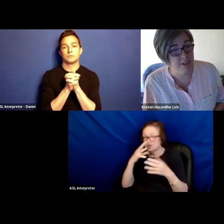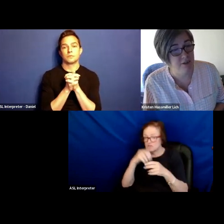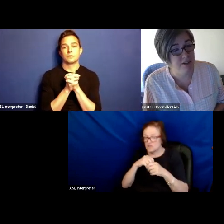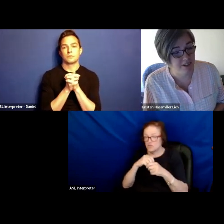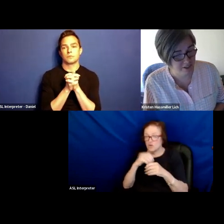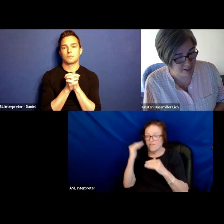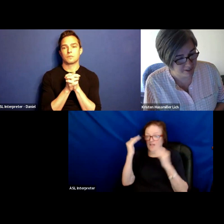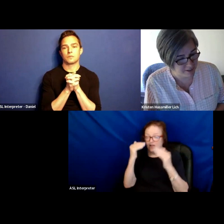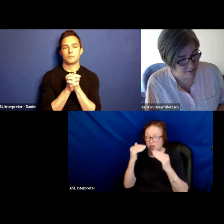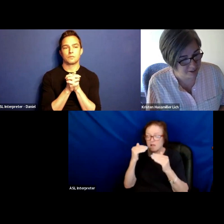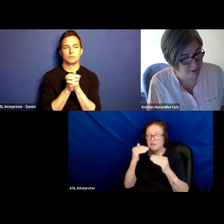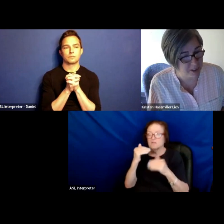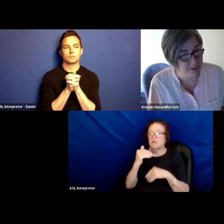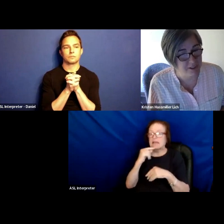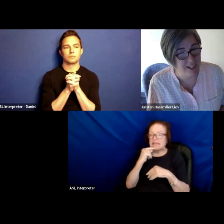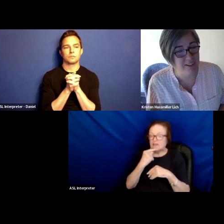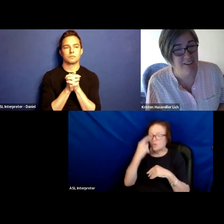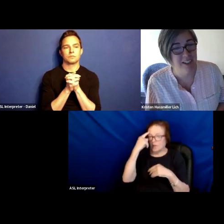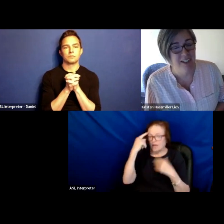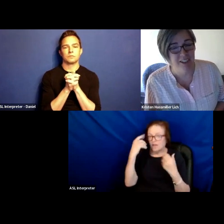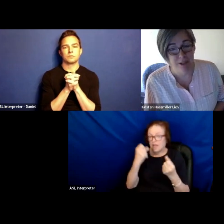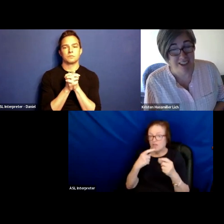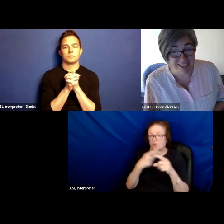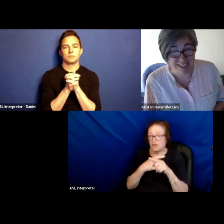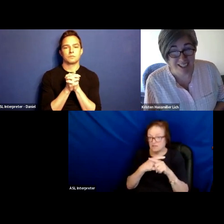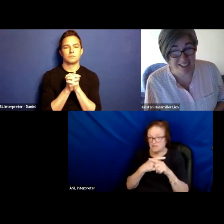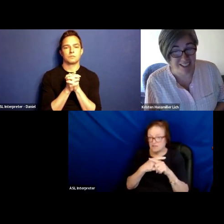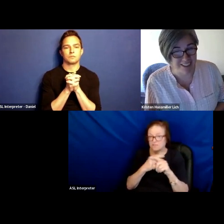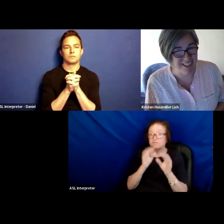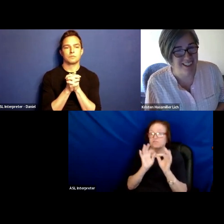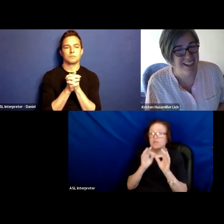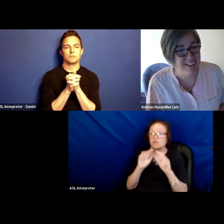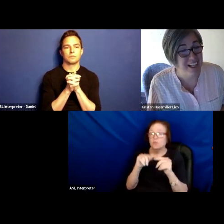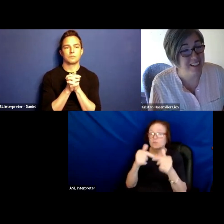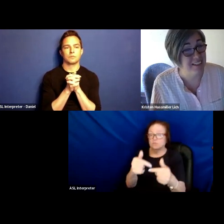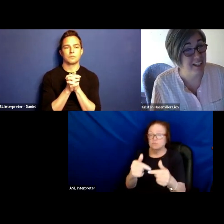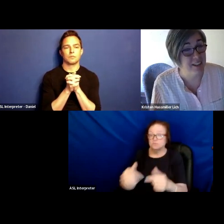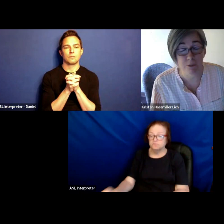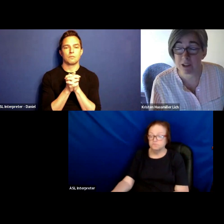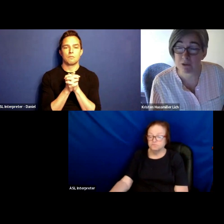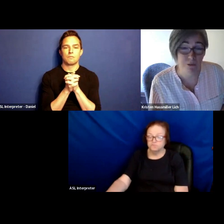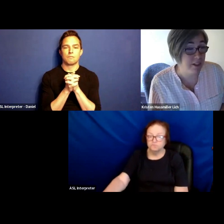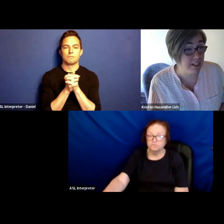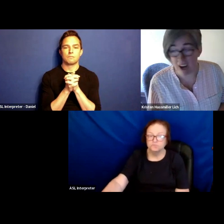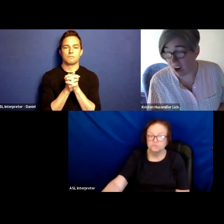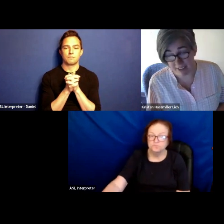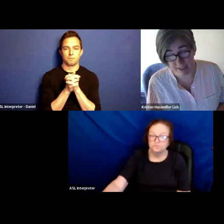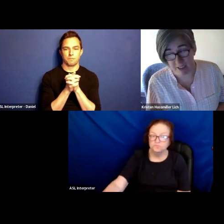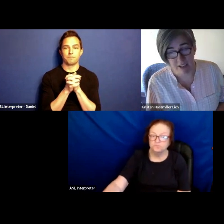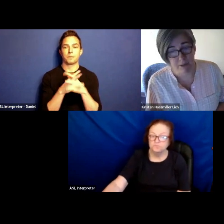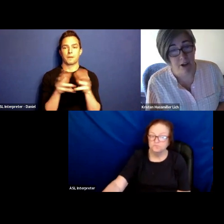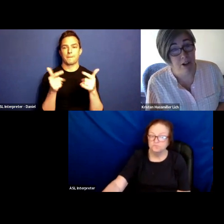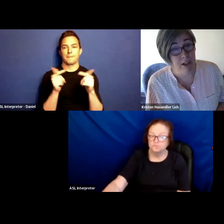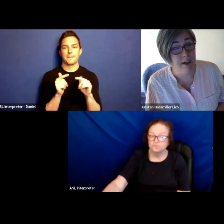adult acute mental health crisis service system? And it turns out, you might think that that's an easy answer, but it's really